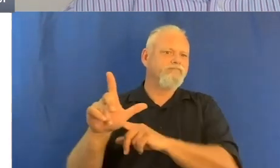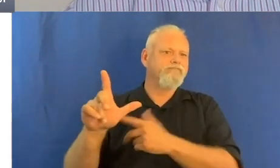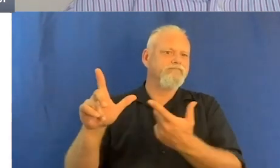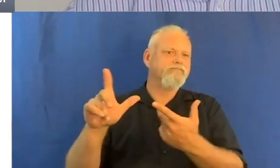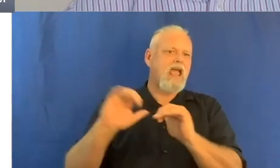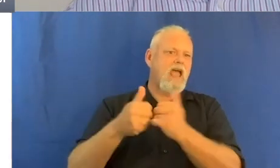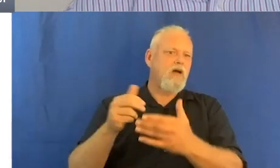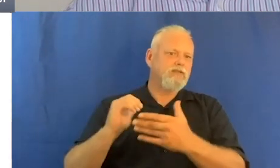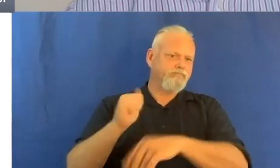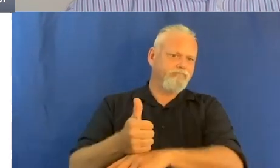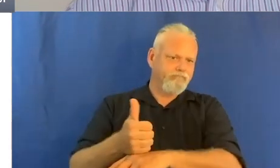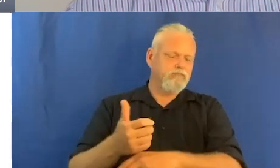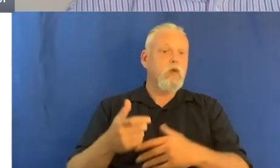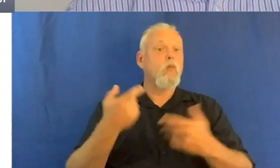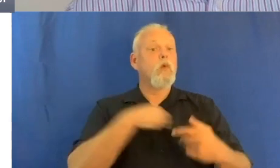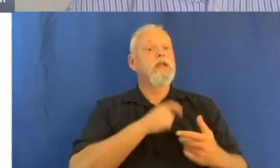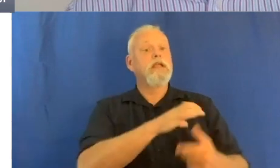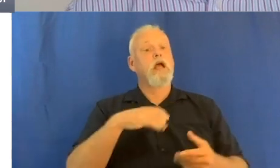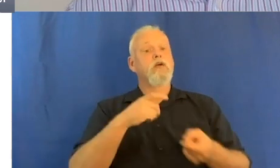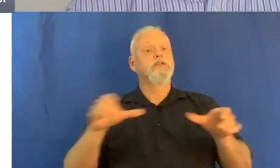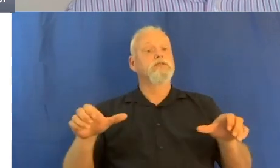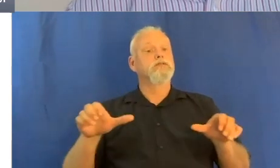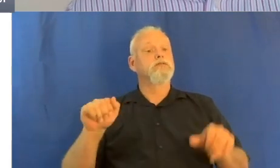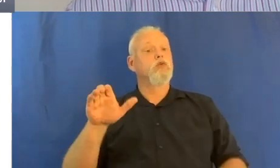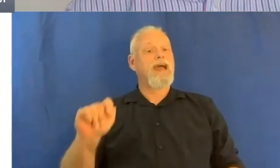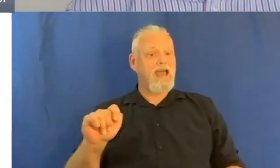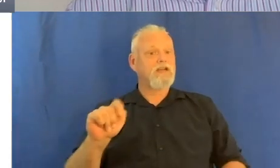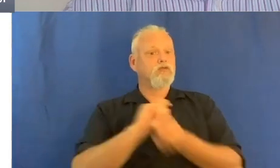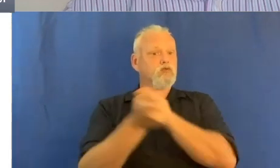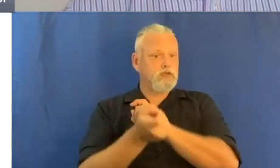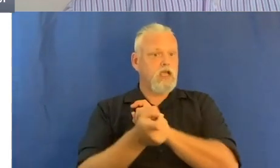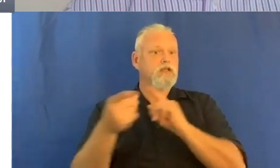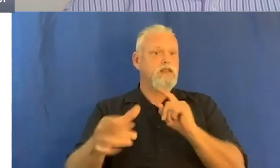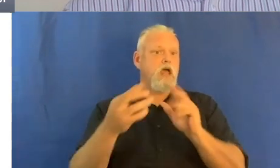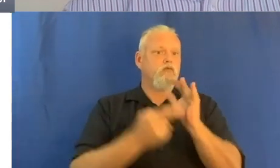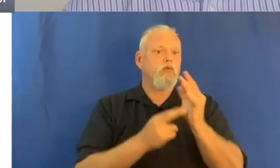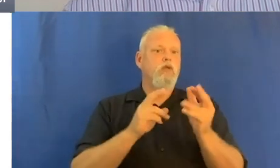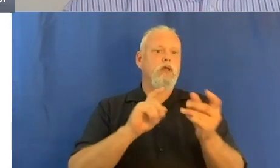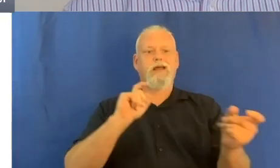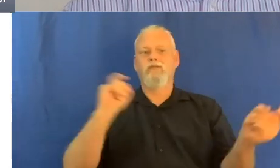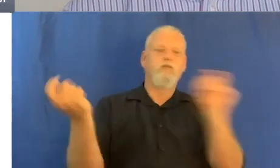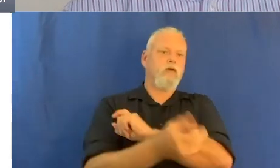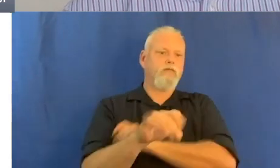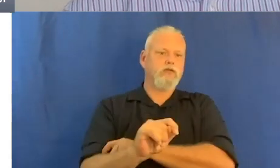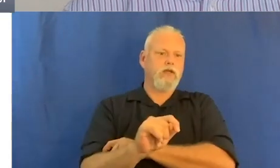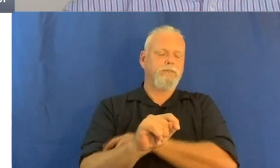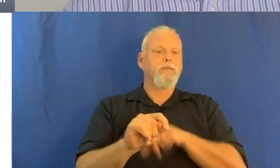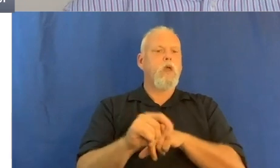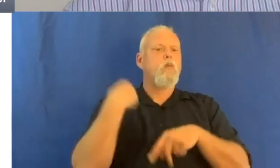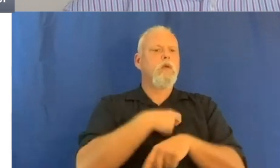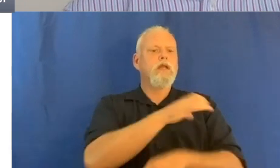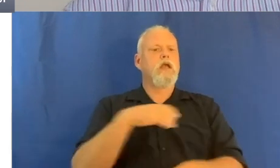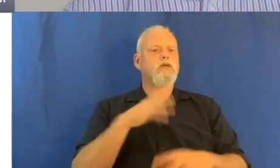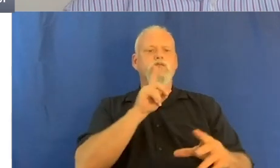to act to change that rule and to reverse it. We also need Congress to really weigh in on